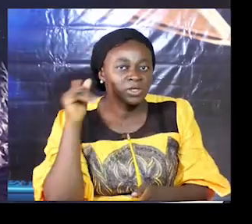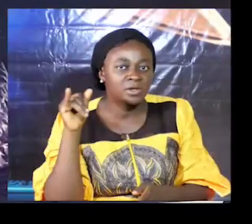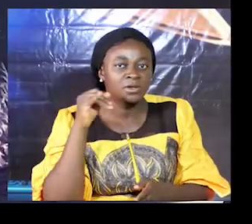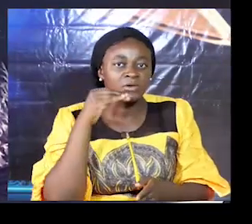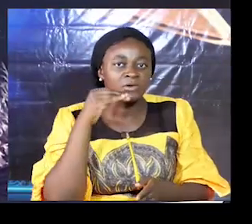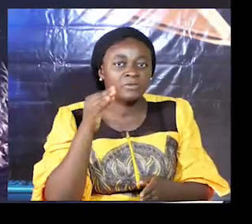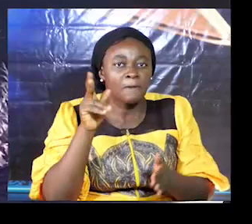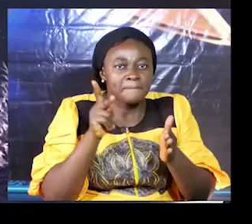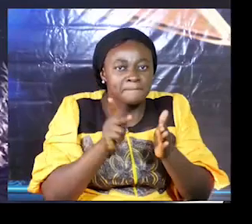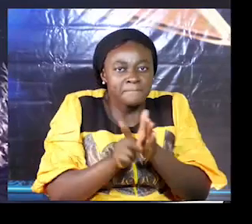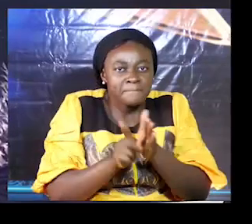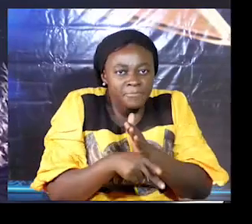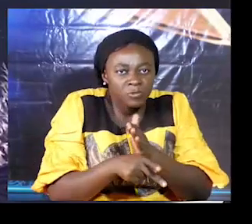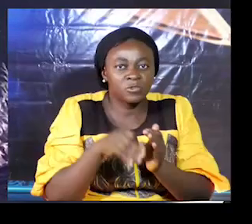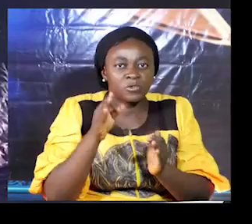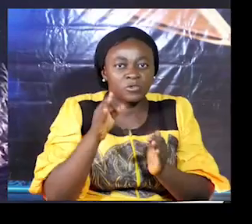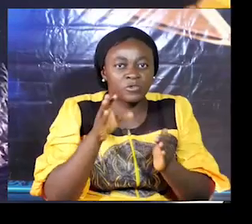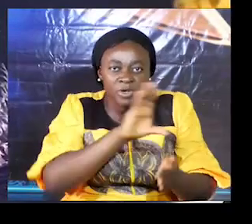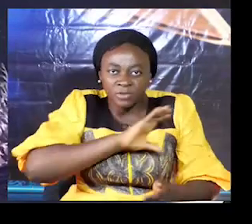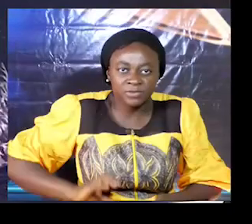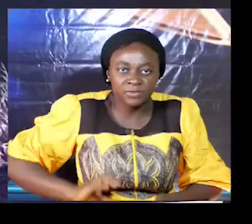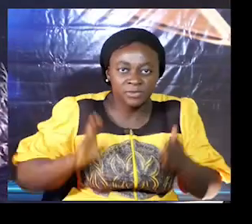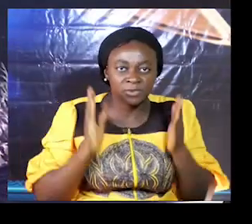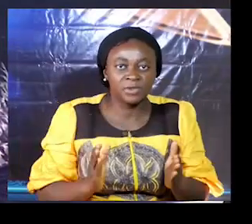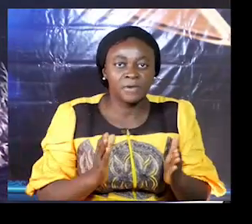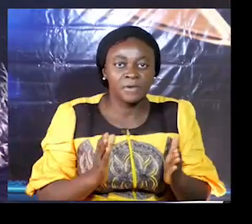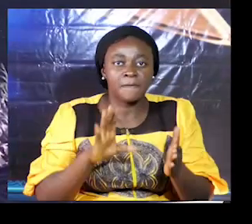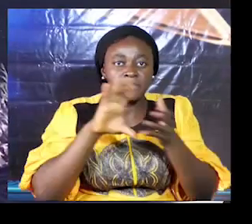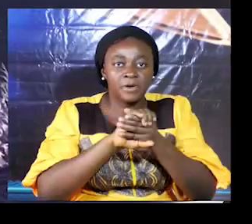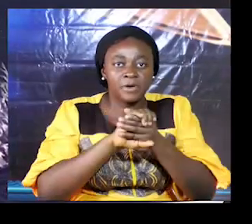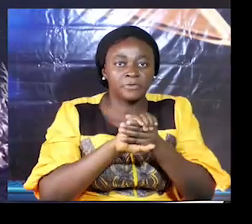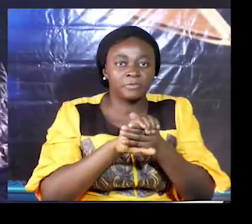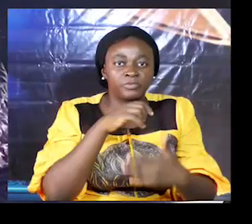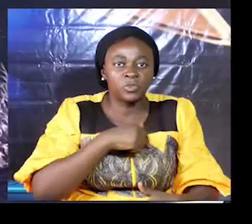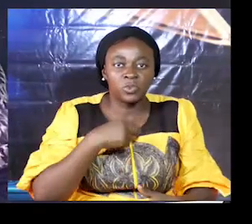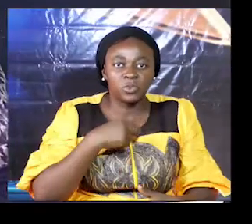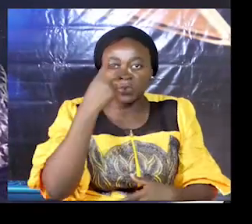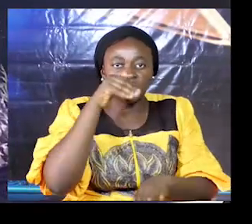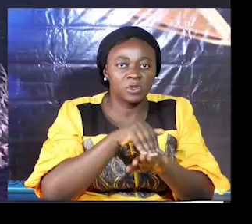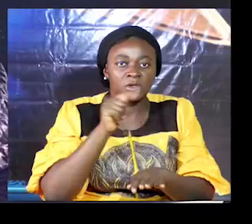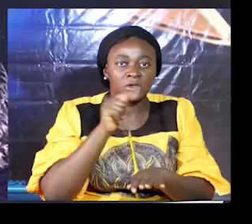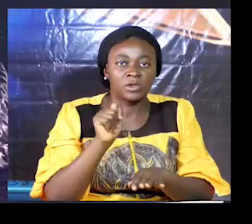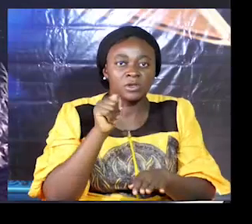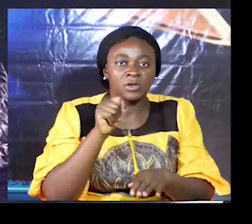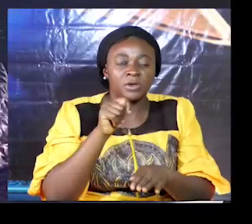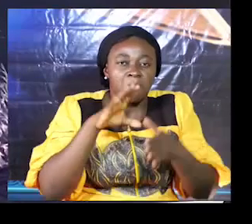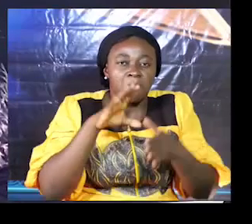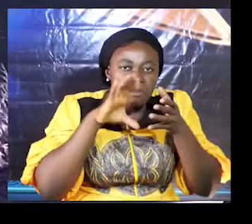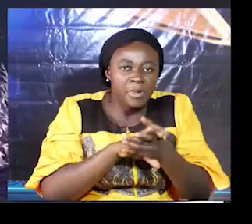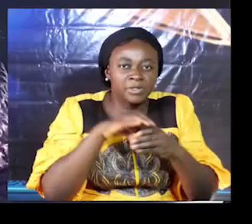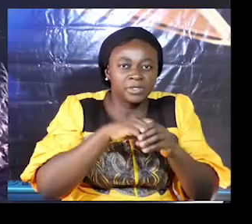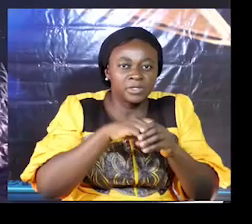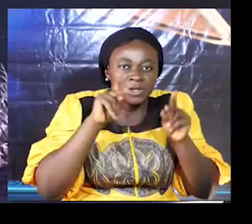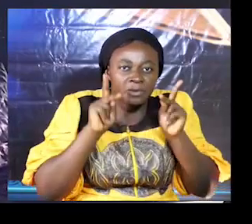marriage. We looked at the place of marriage in the life of a believer. And we concluded that section looking at